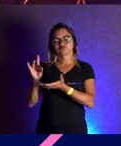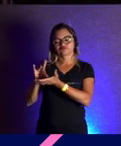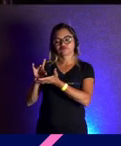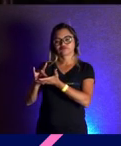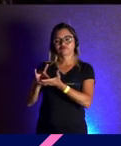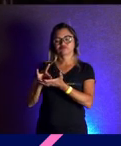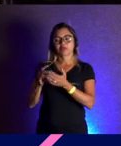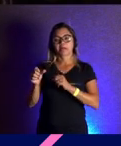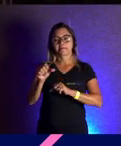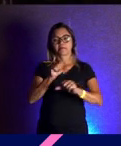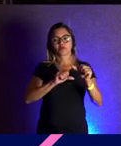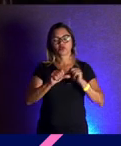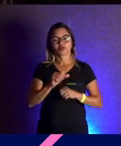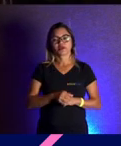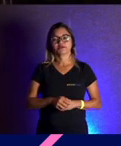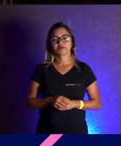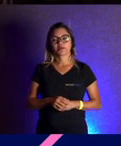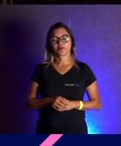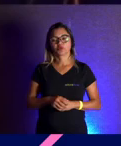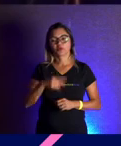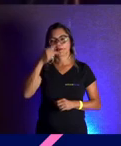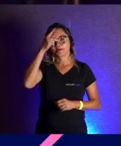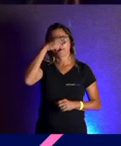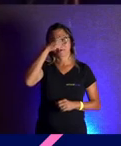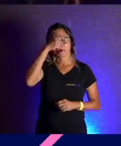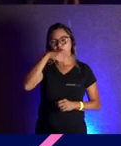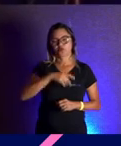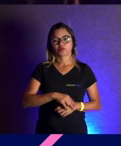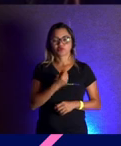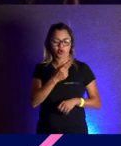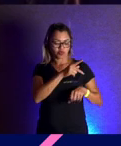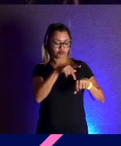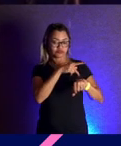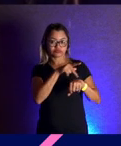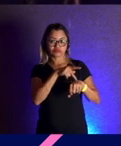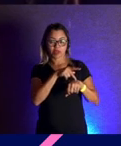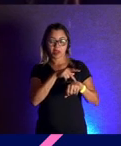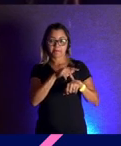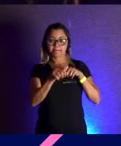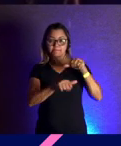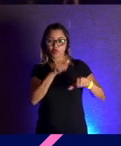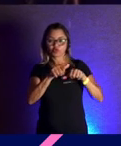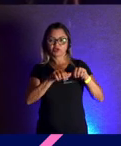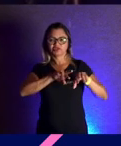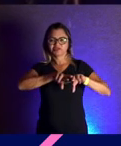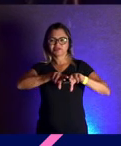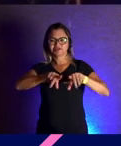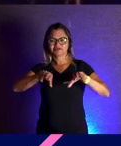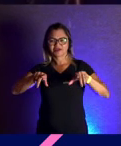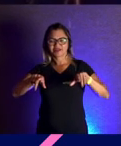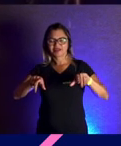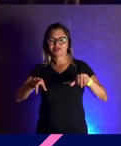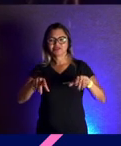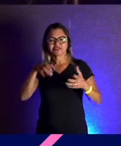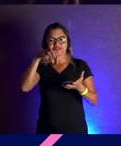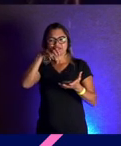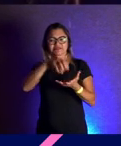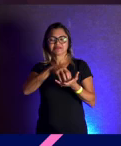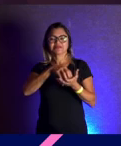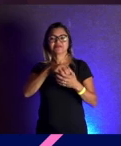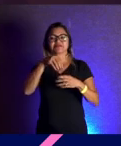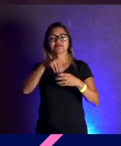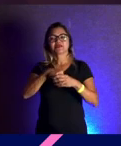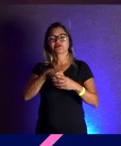Peru. It doesn't just change in a country, it changes for different parts of the country. And because the point of statistics is to